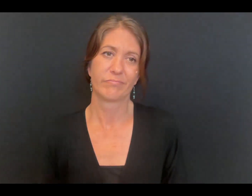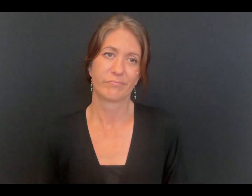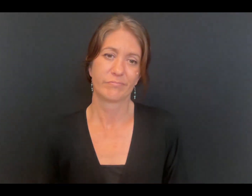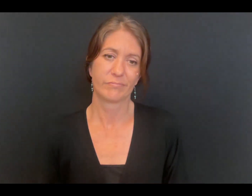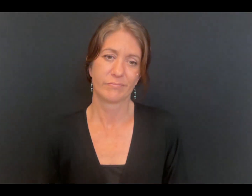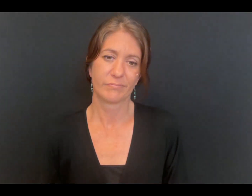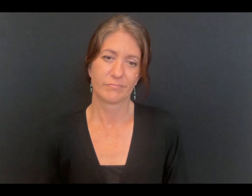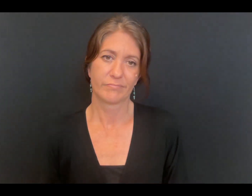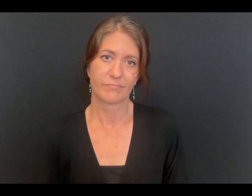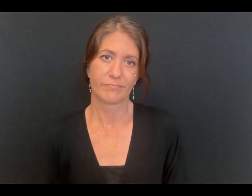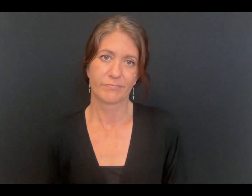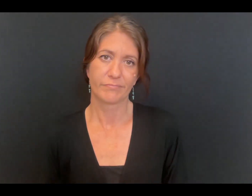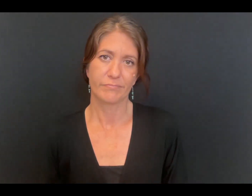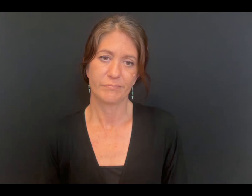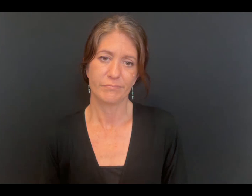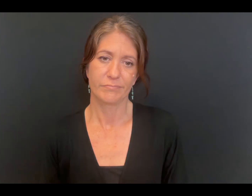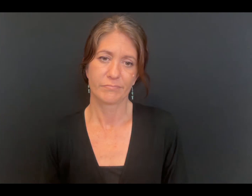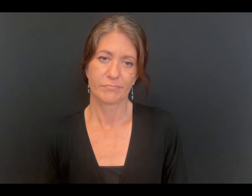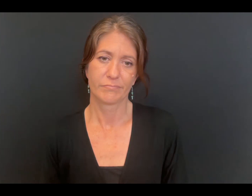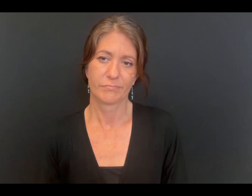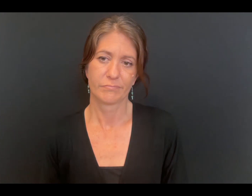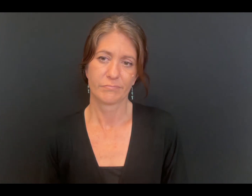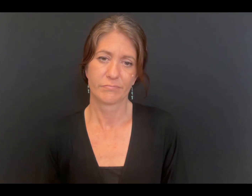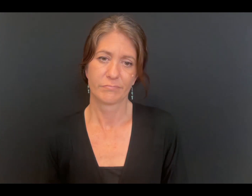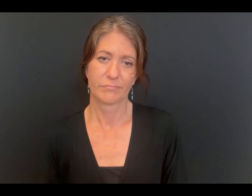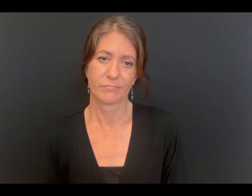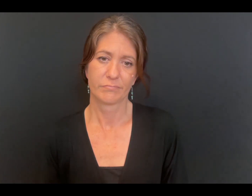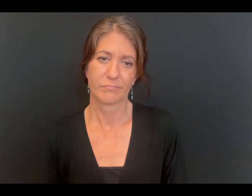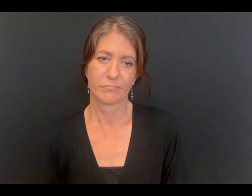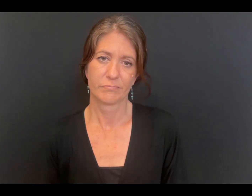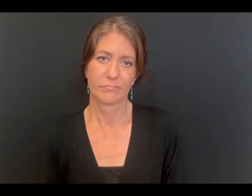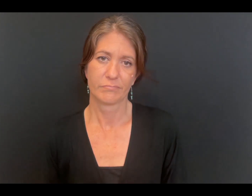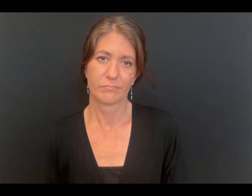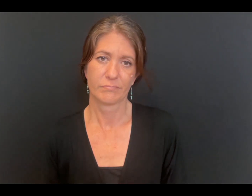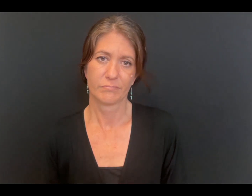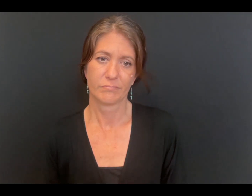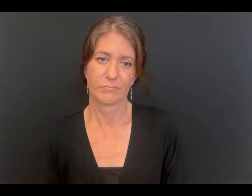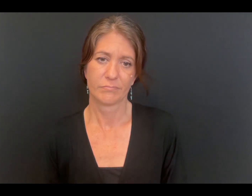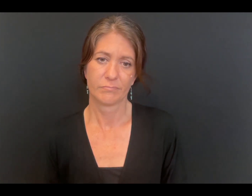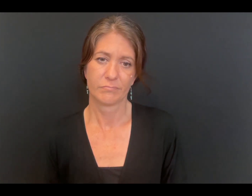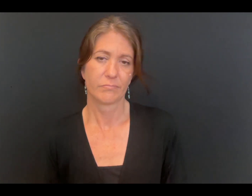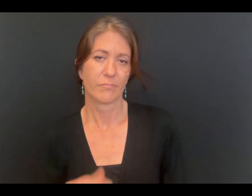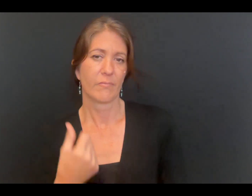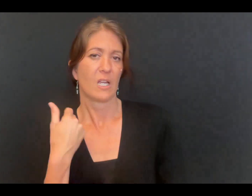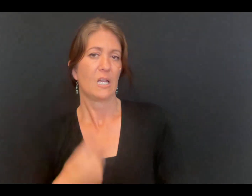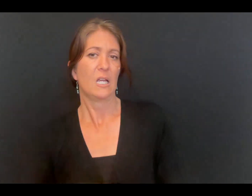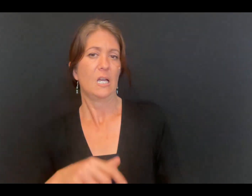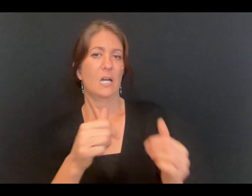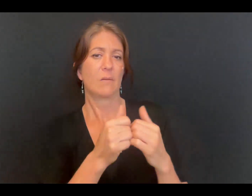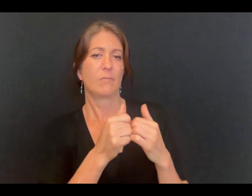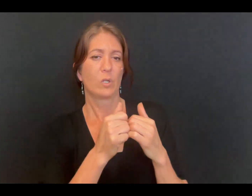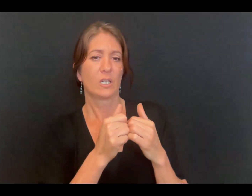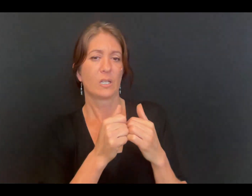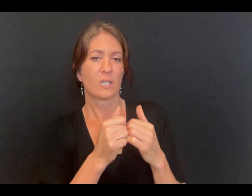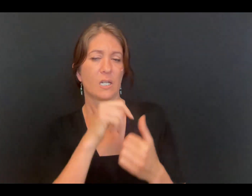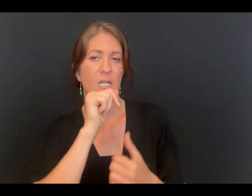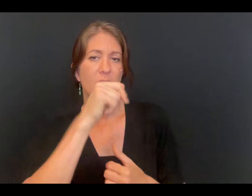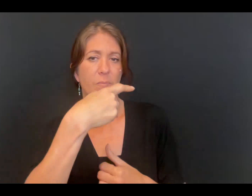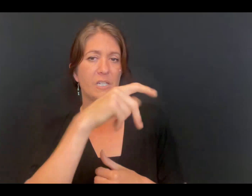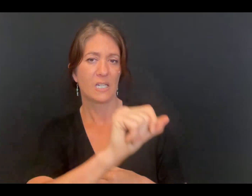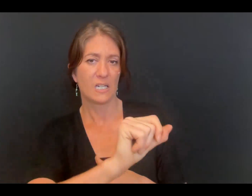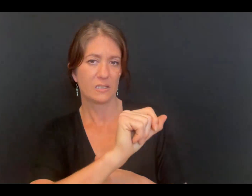I have a question. Can you hear Okay. me? I'm with APS, and